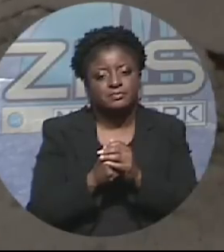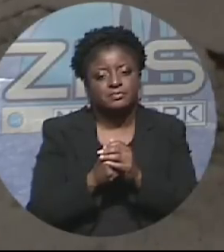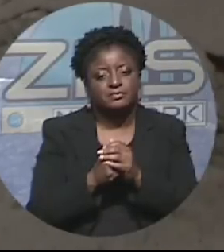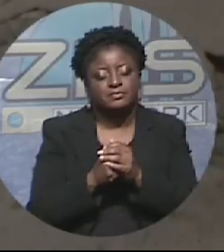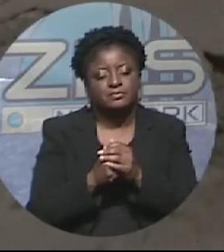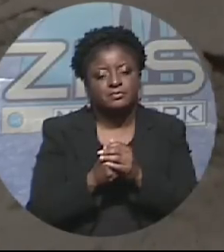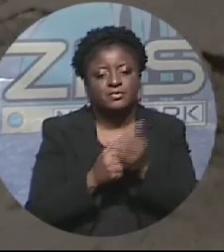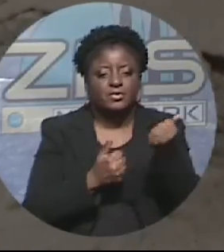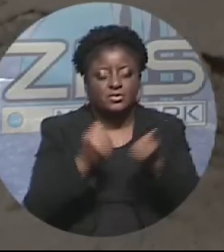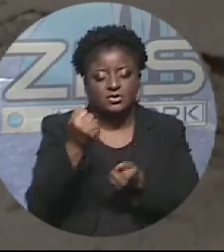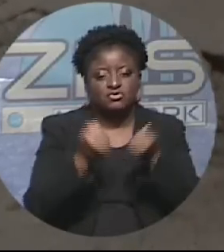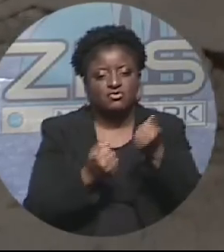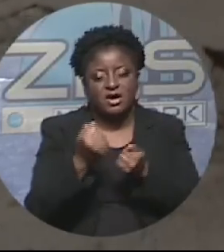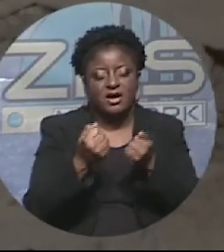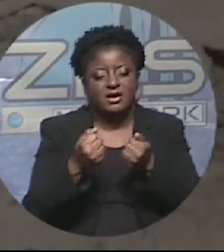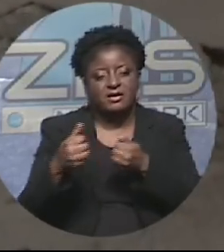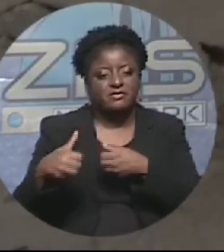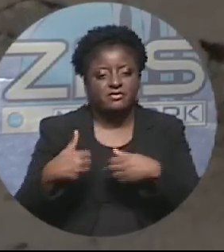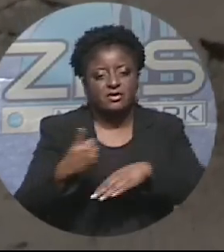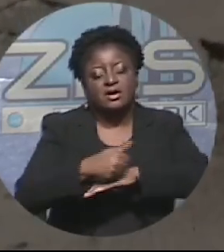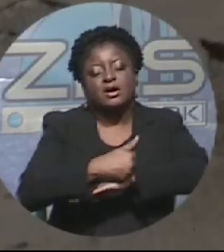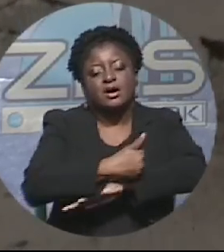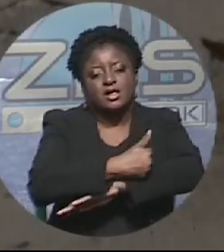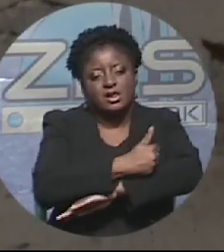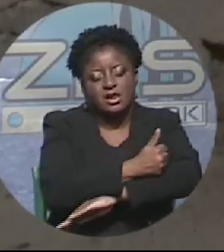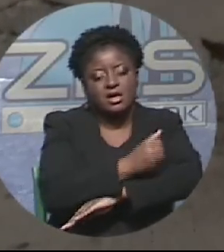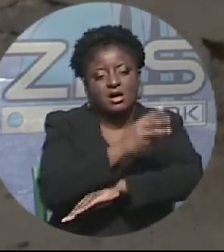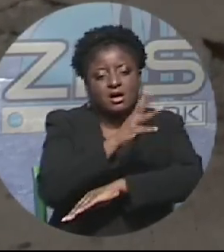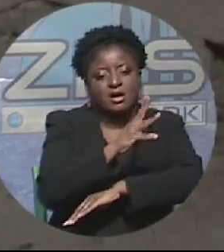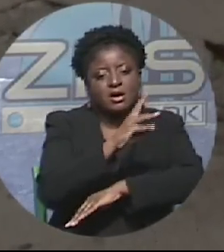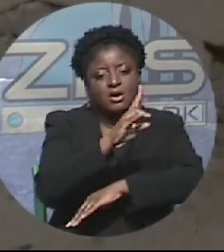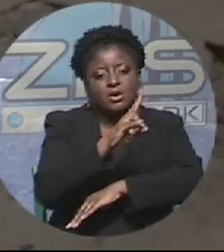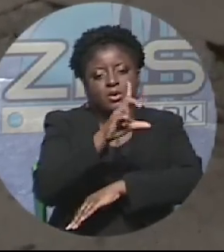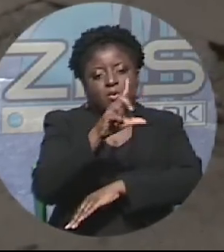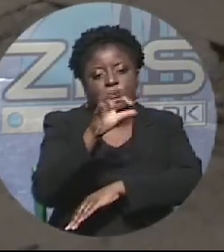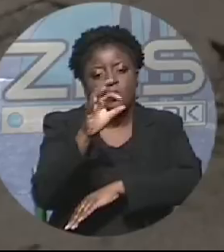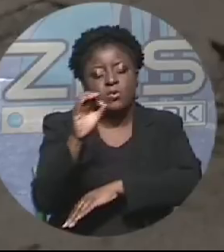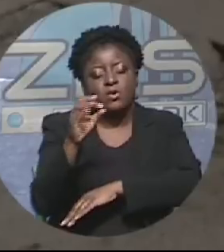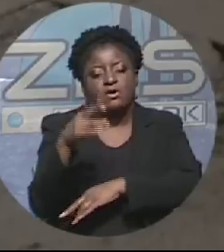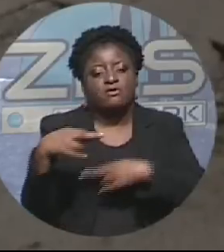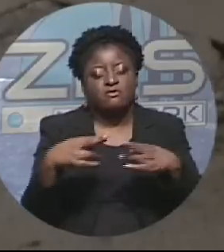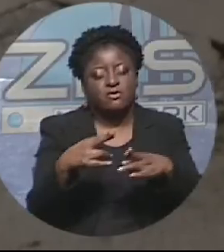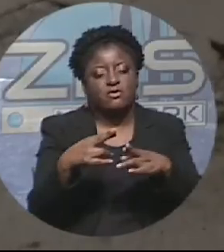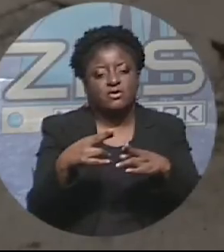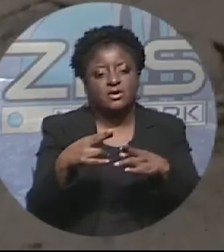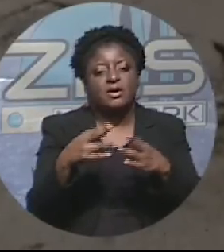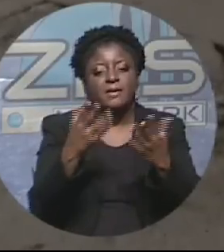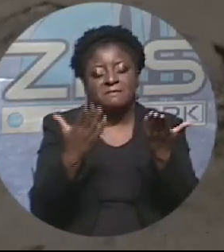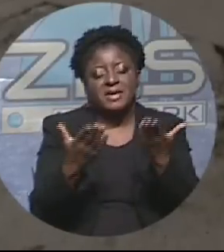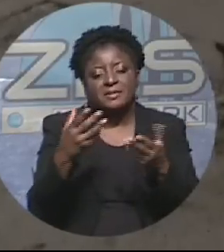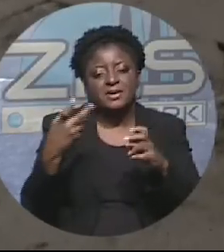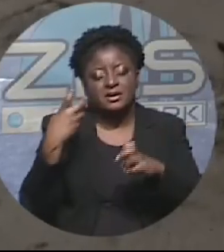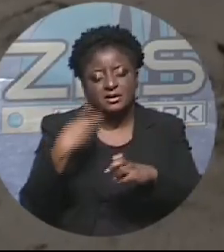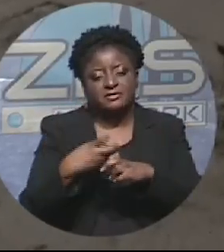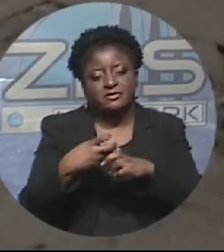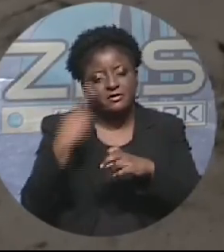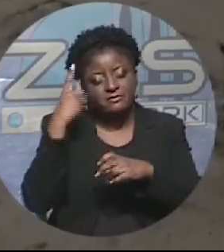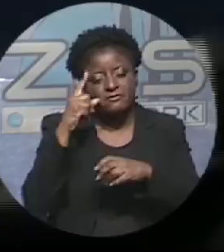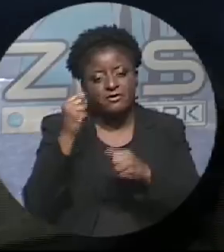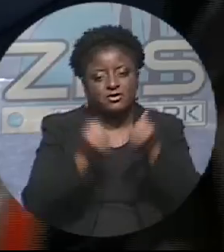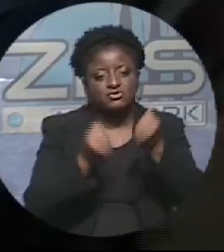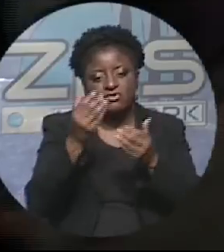along Wolf Road these days may be difficult for motorists due to large potholes and construction works. The Deputy Prime